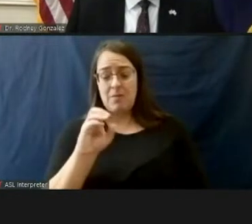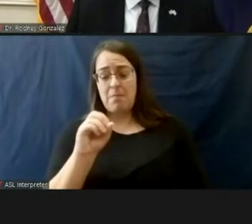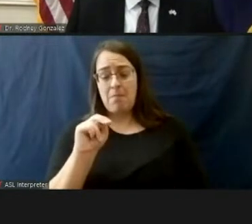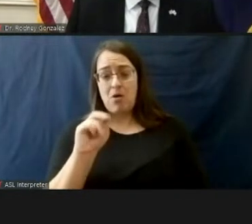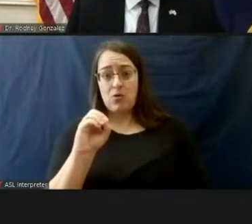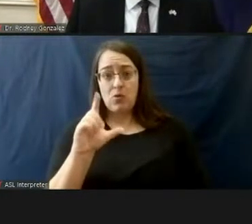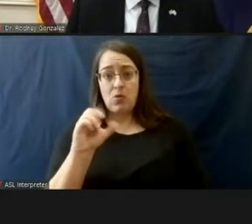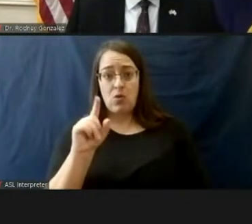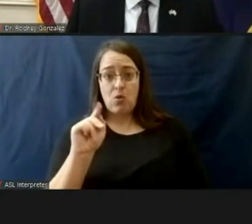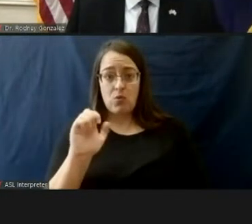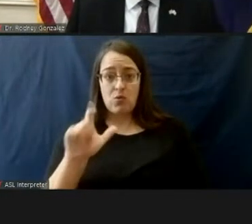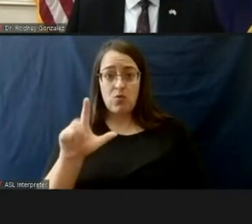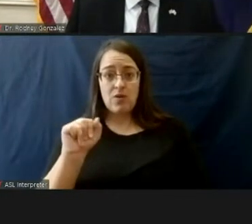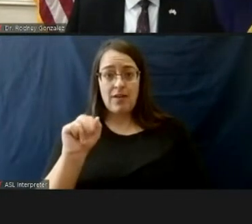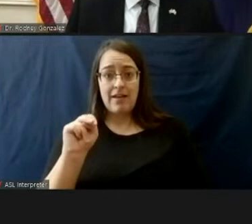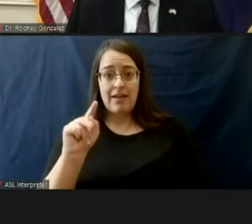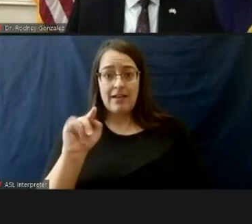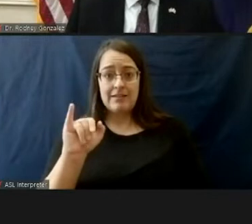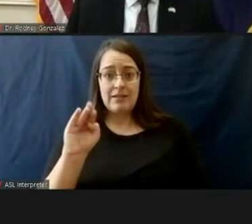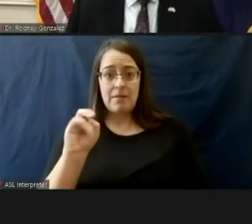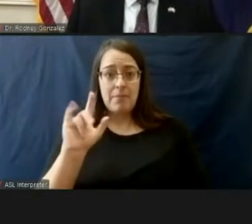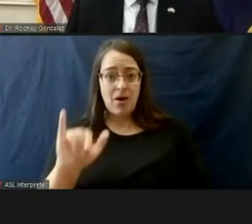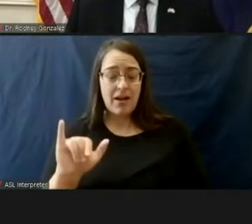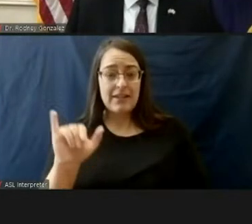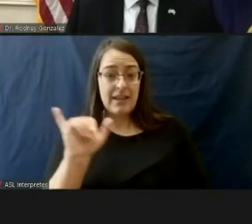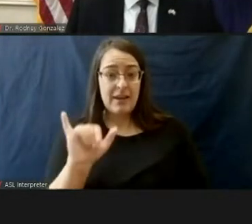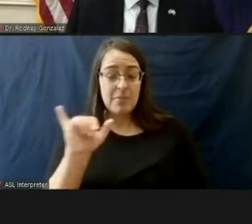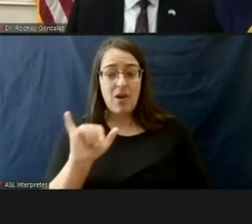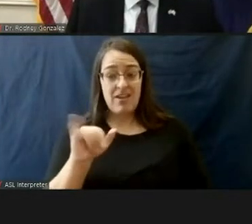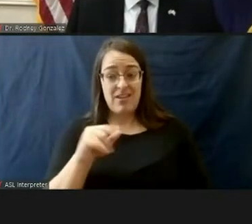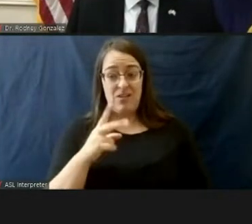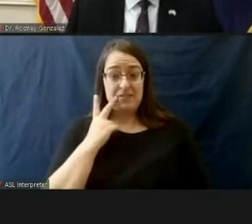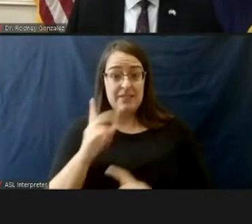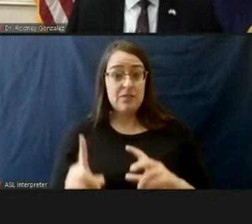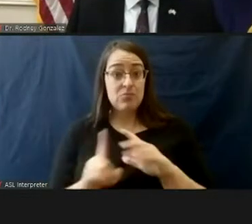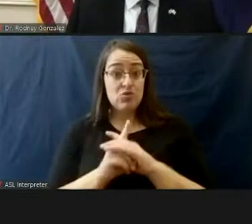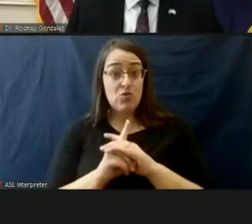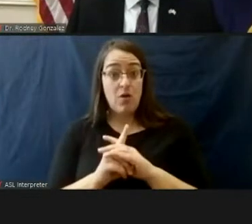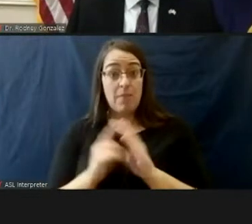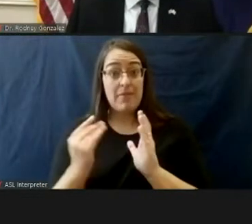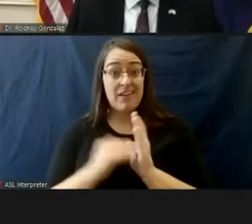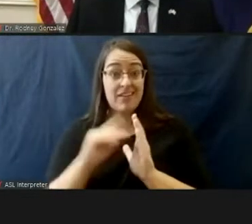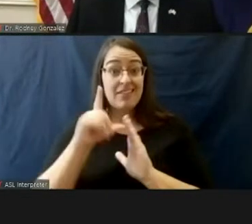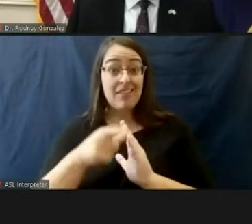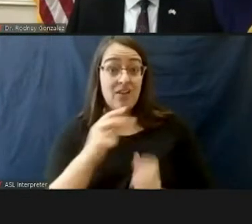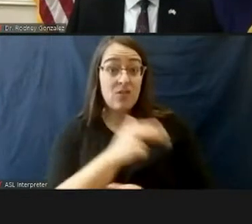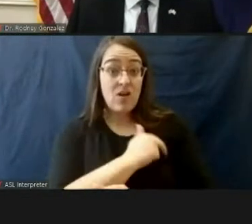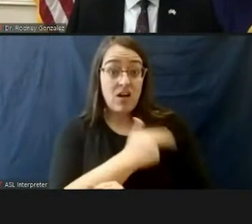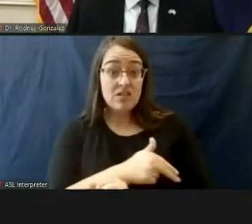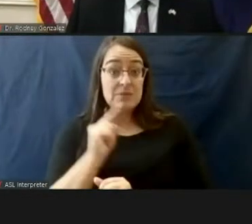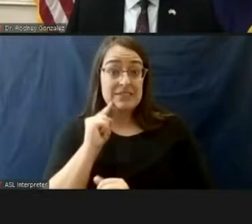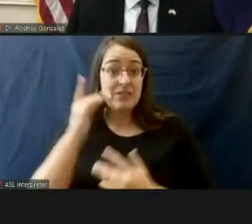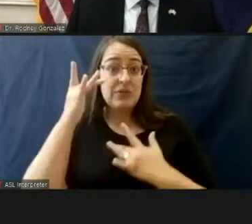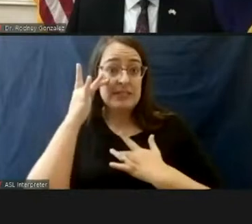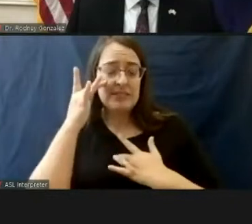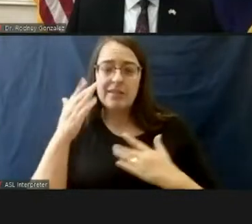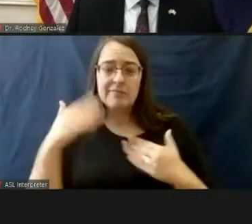hospital and translate to severe disease. It's been very effective at preventing that.